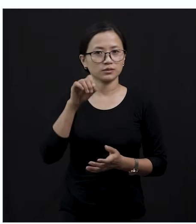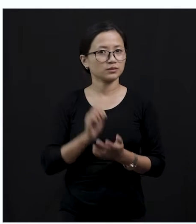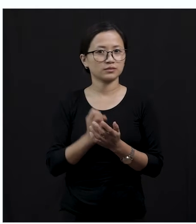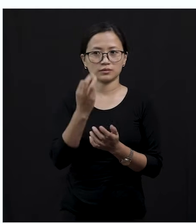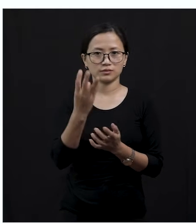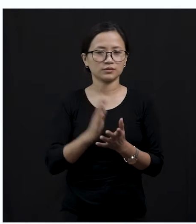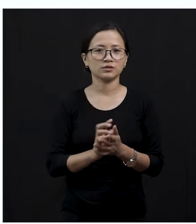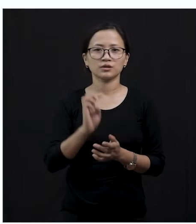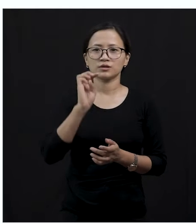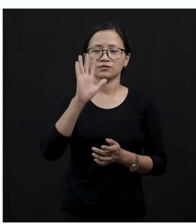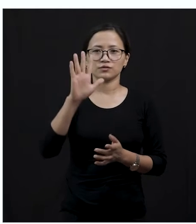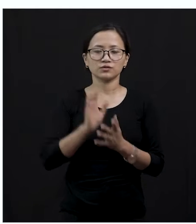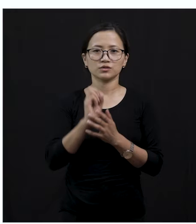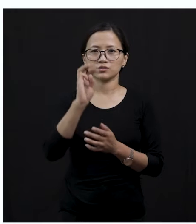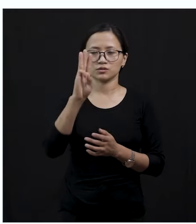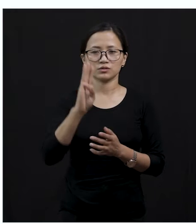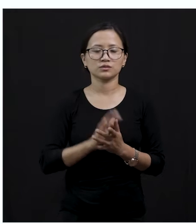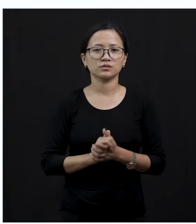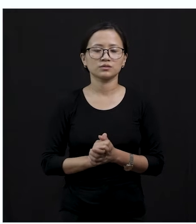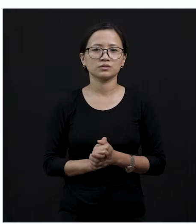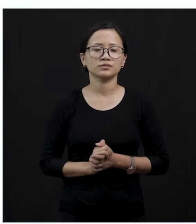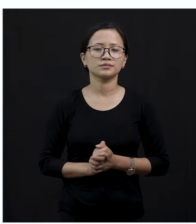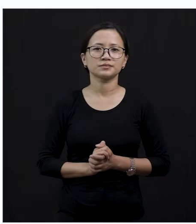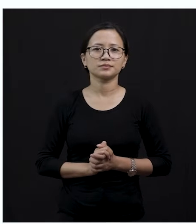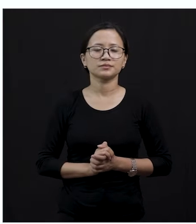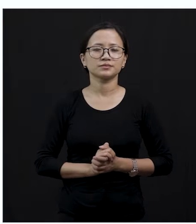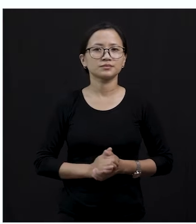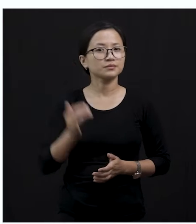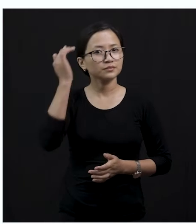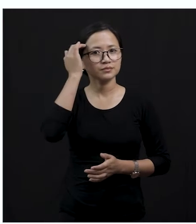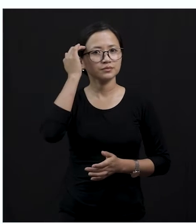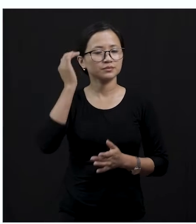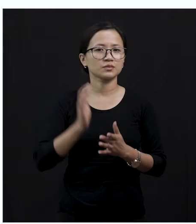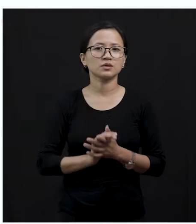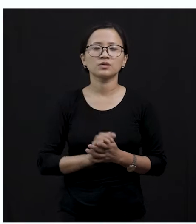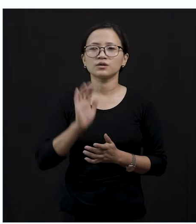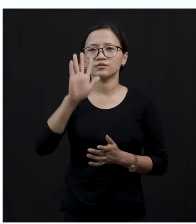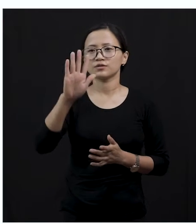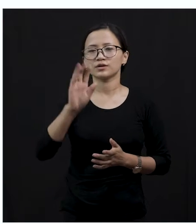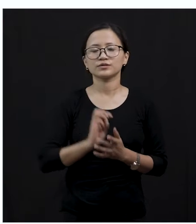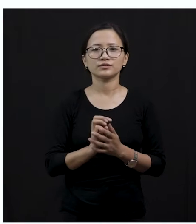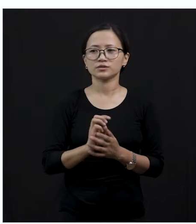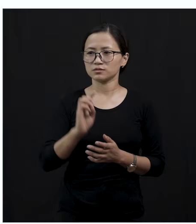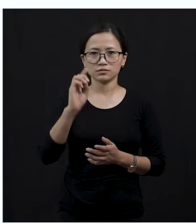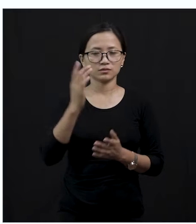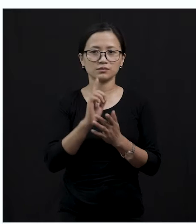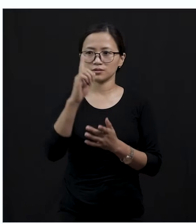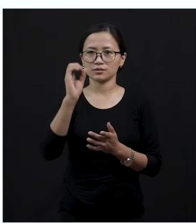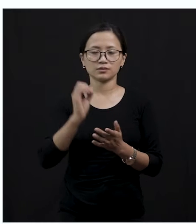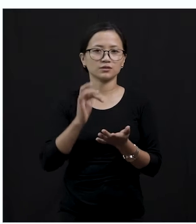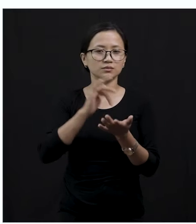number 53. 5, 3. We know that 5 is in tens